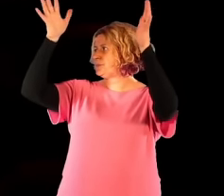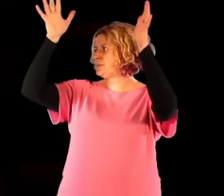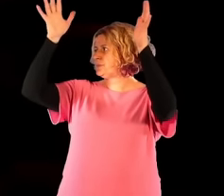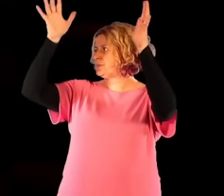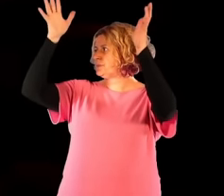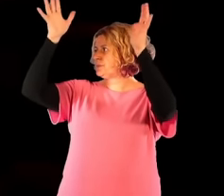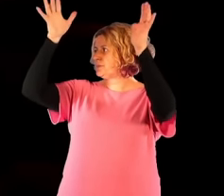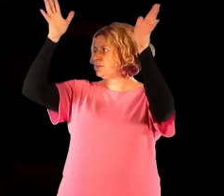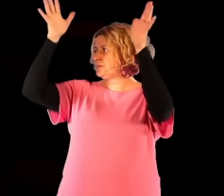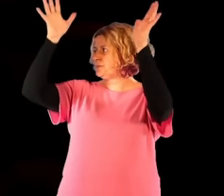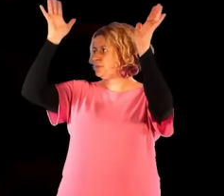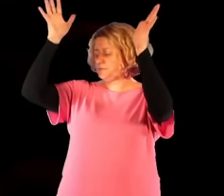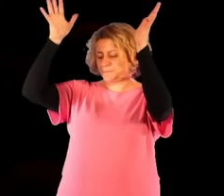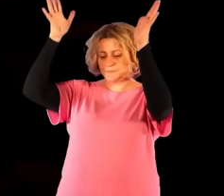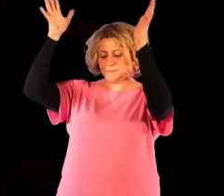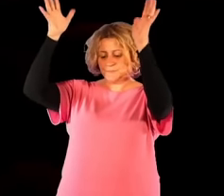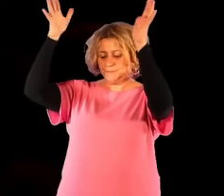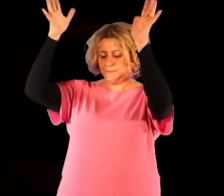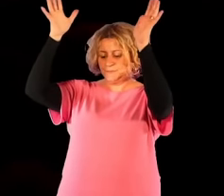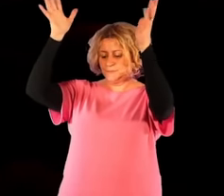Hallelujah.